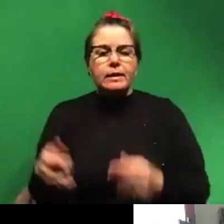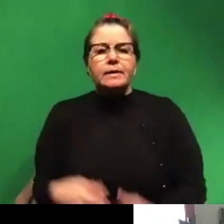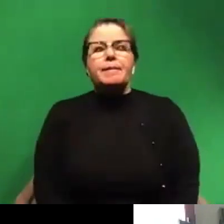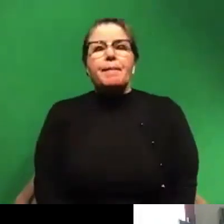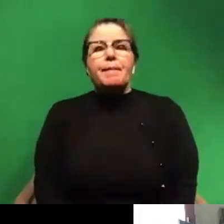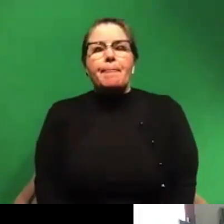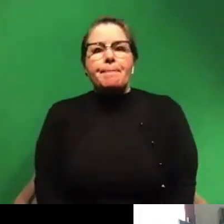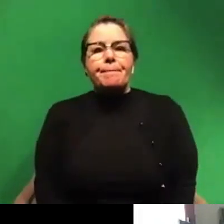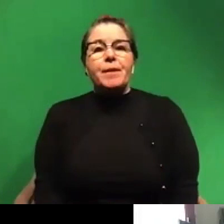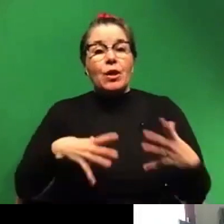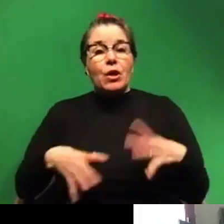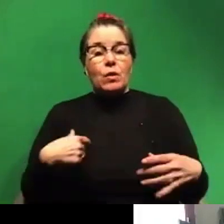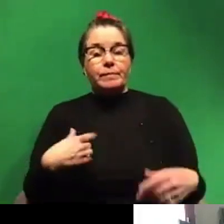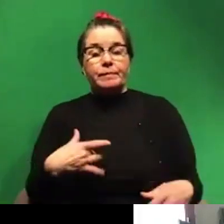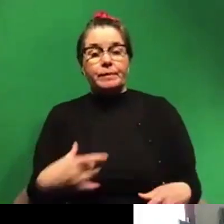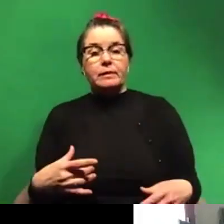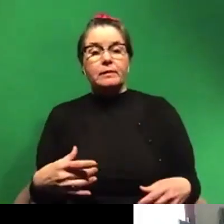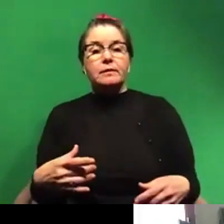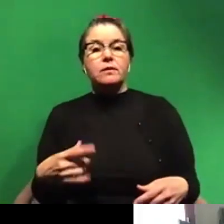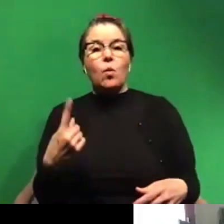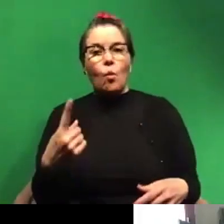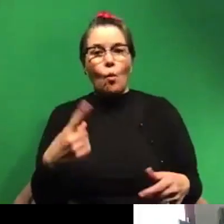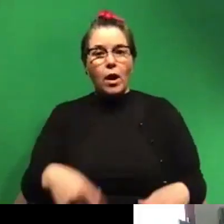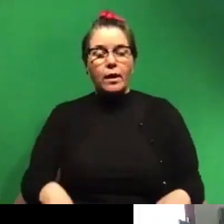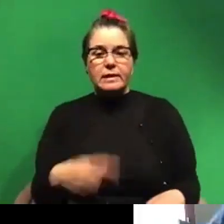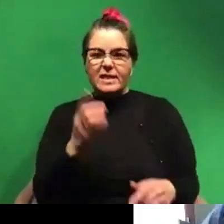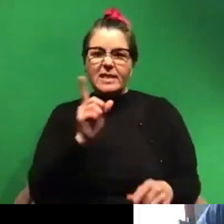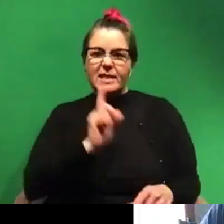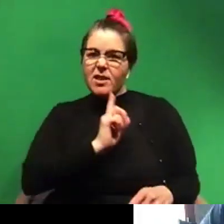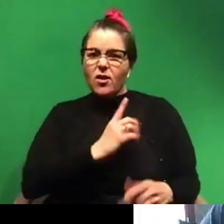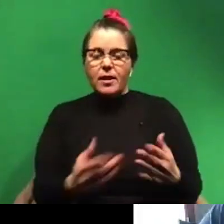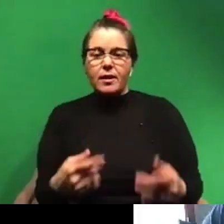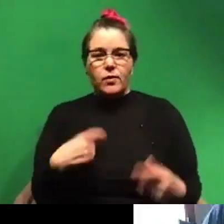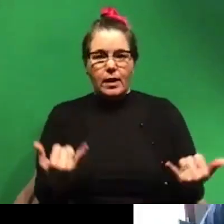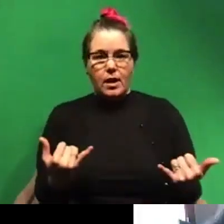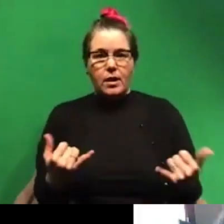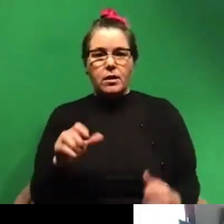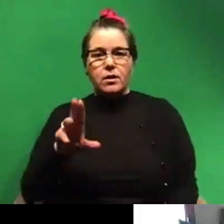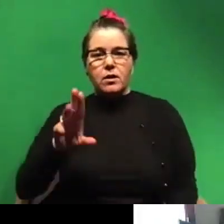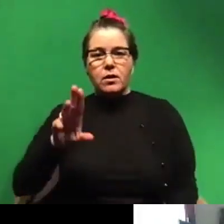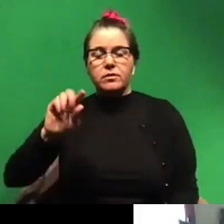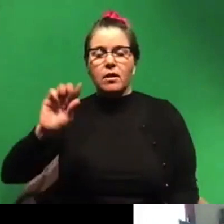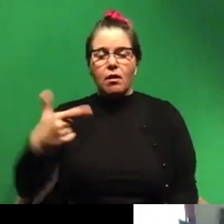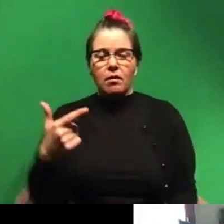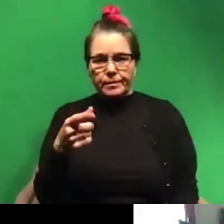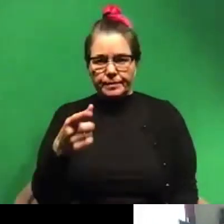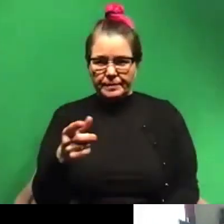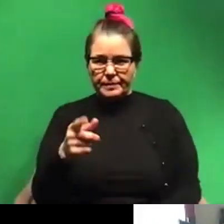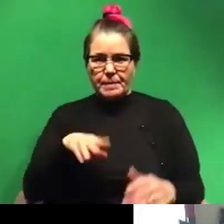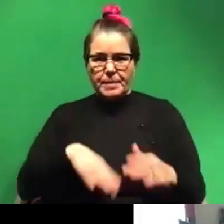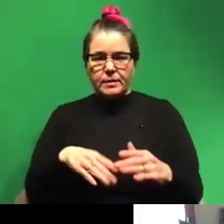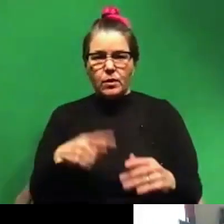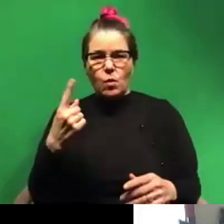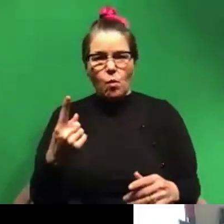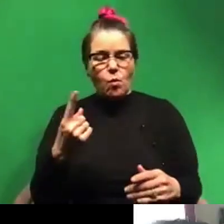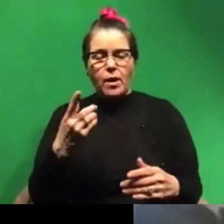clothes that we use tend to be a single piece. So right now I'm wearing something called an Utukluk, and it's basically a one piece